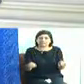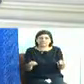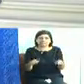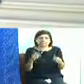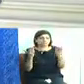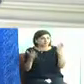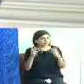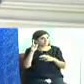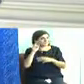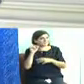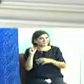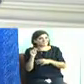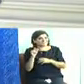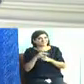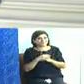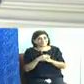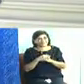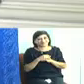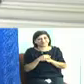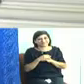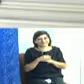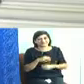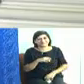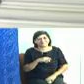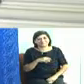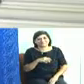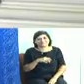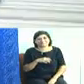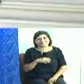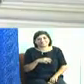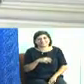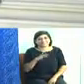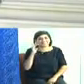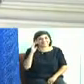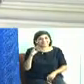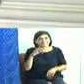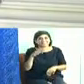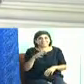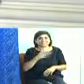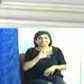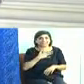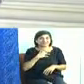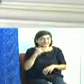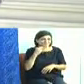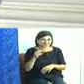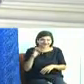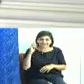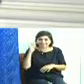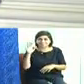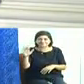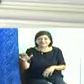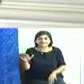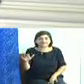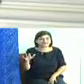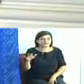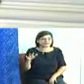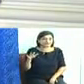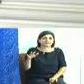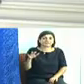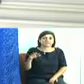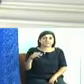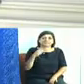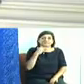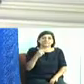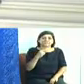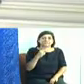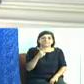probably hear it in the sound of my voice and in the sound of his voice and in the cadence of